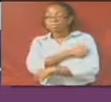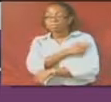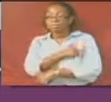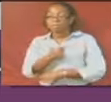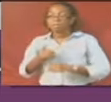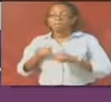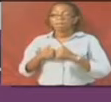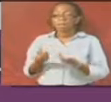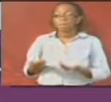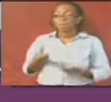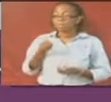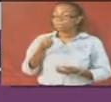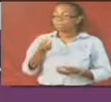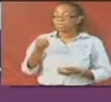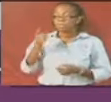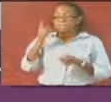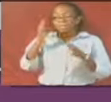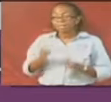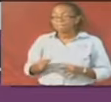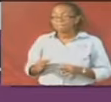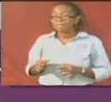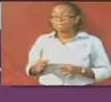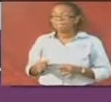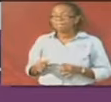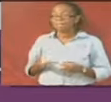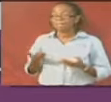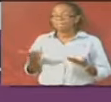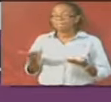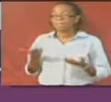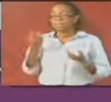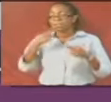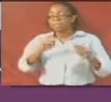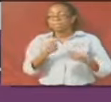determine, well, if P1 is dominant and so on? Thank you.